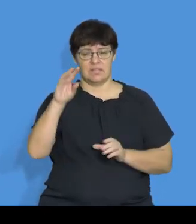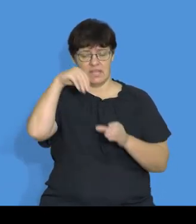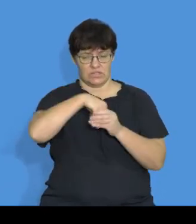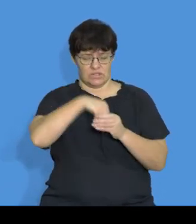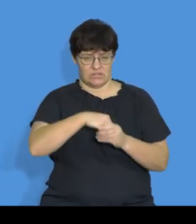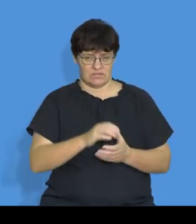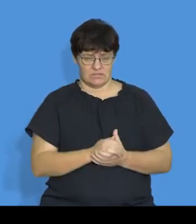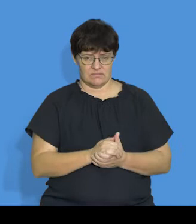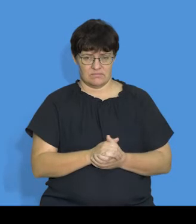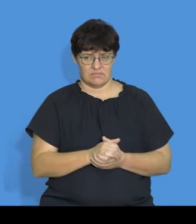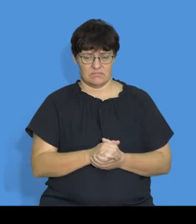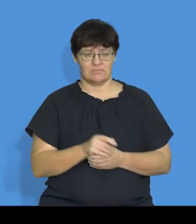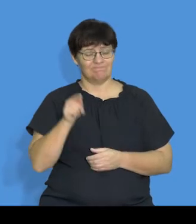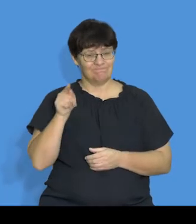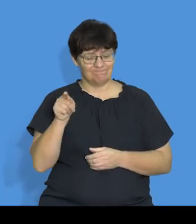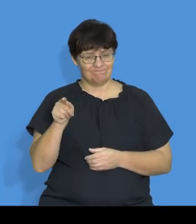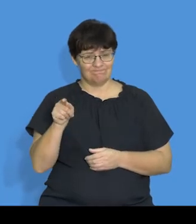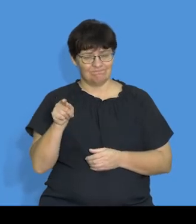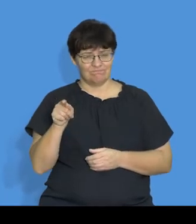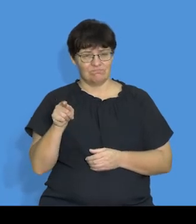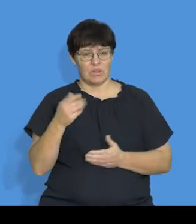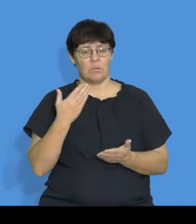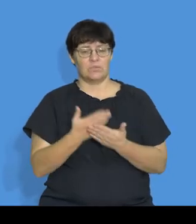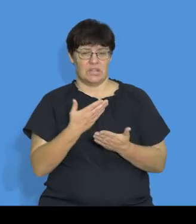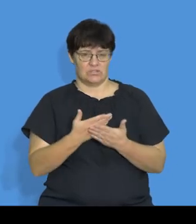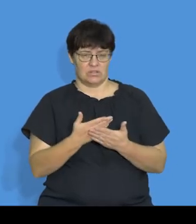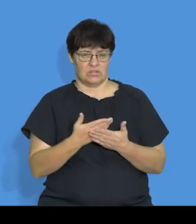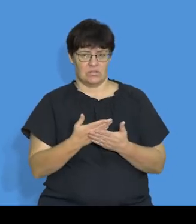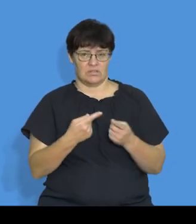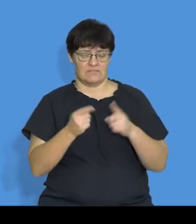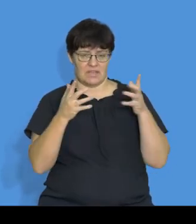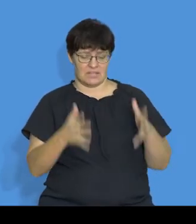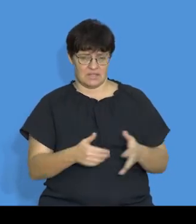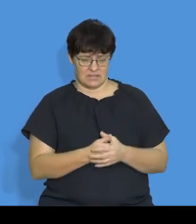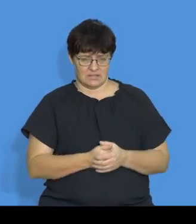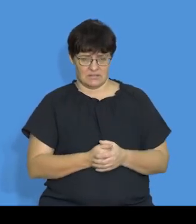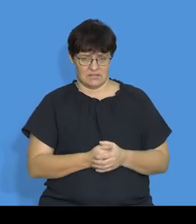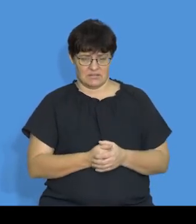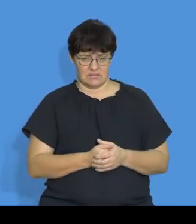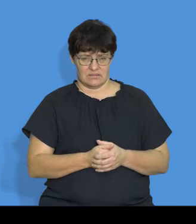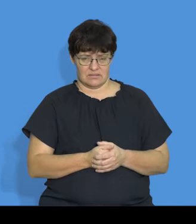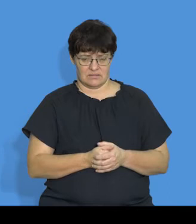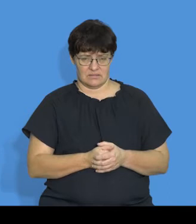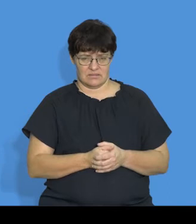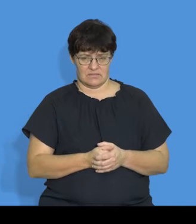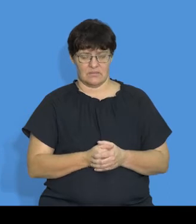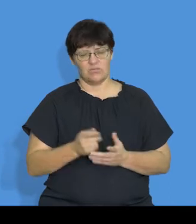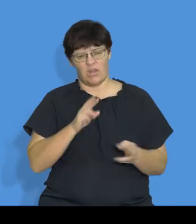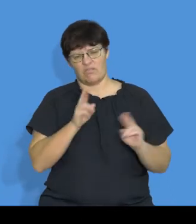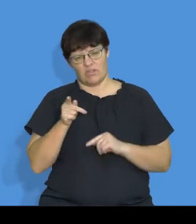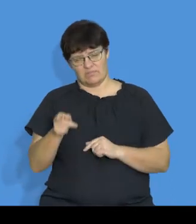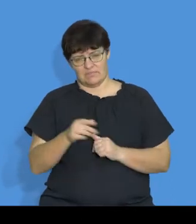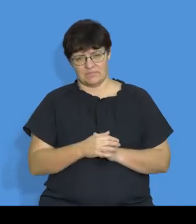Okay, so these are actually our potential dividers, as we would like to refer to it. Right.